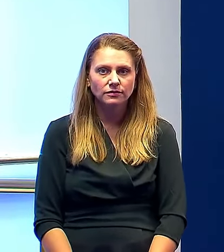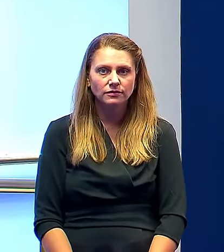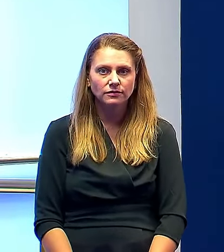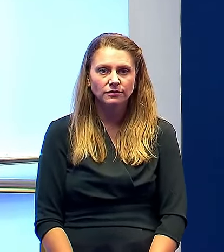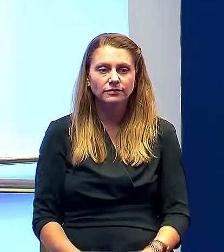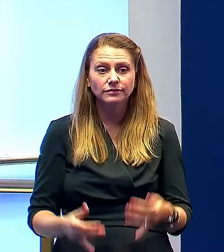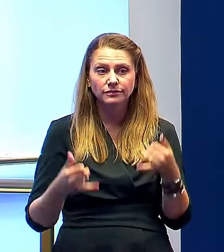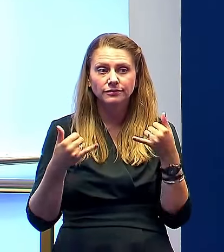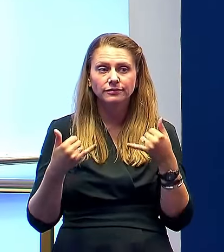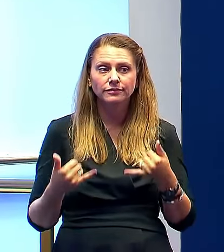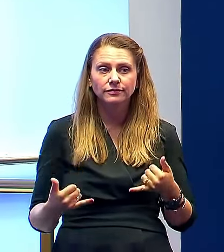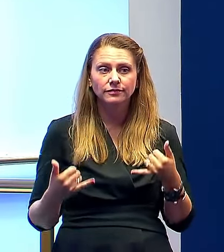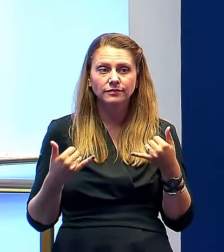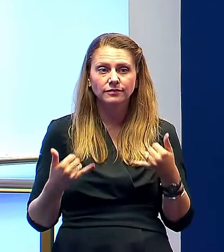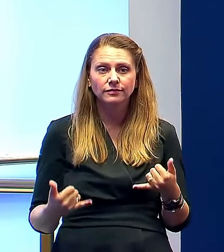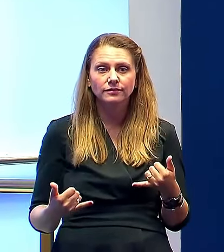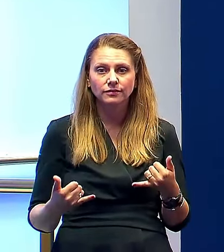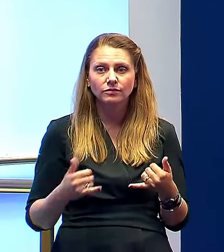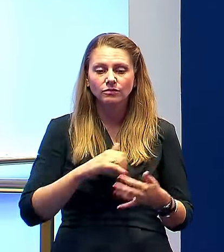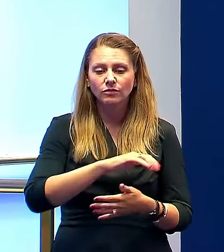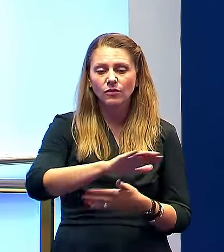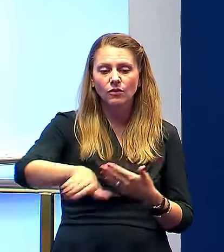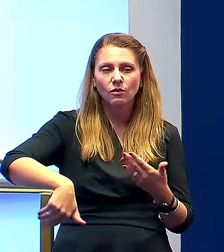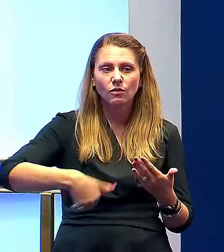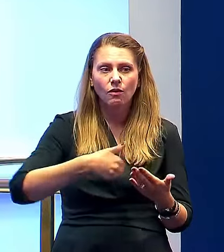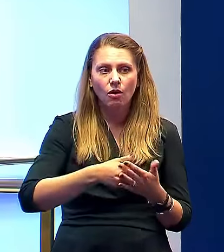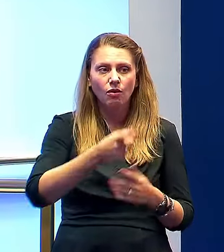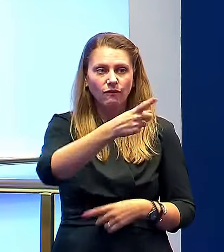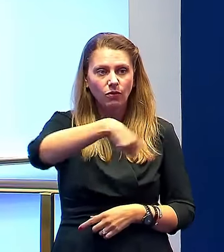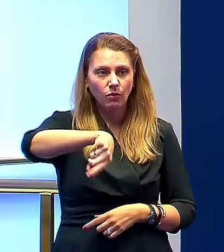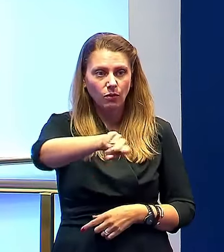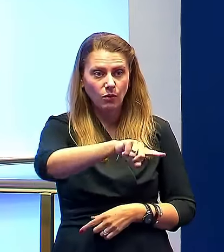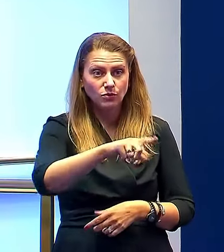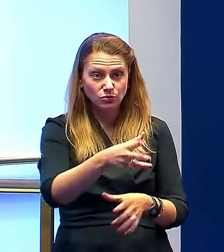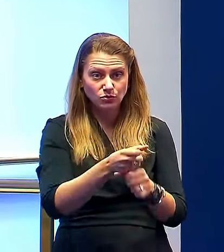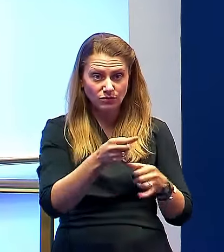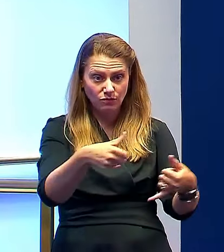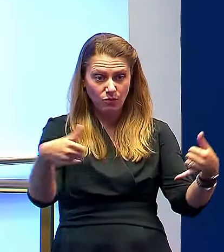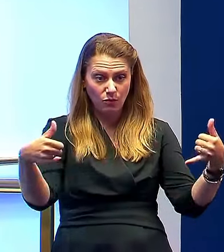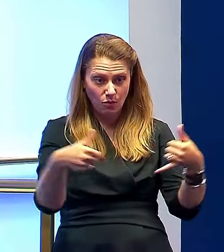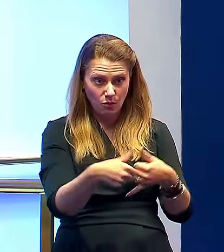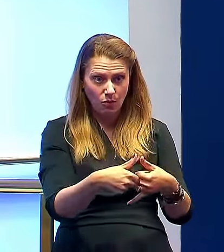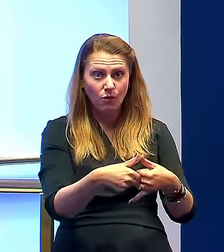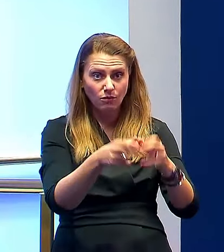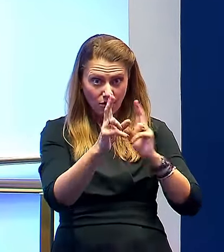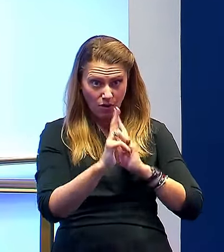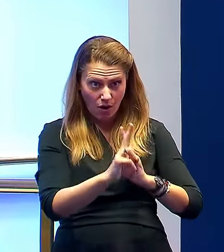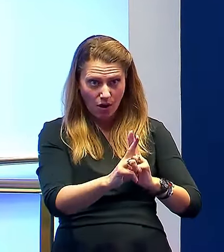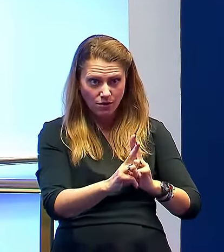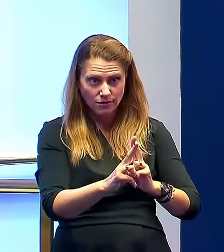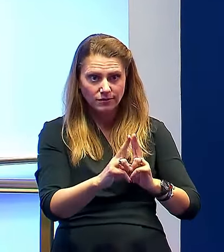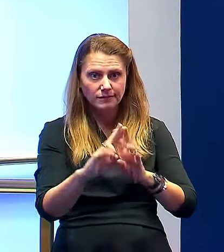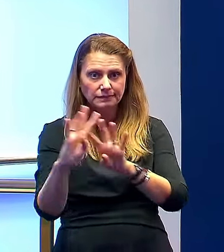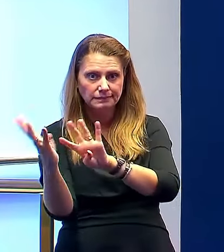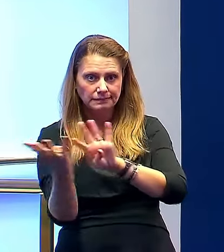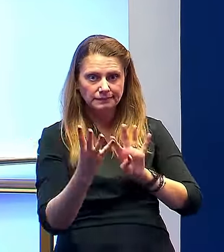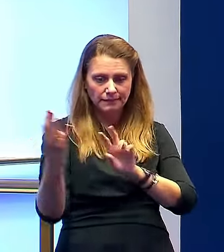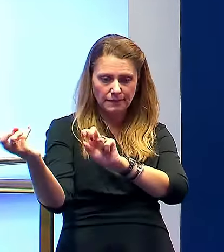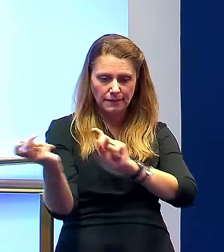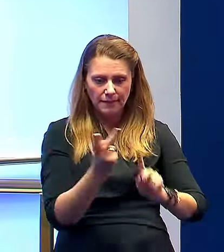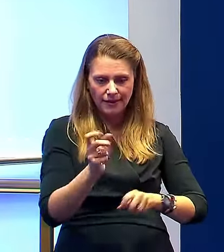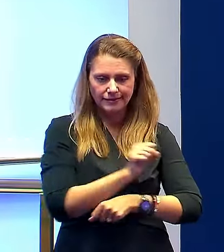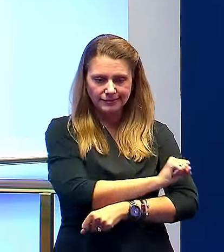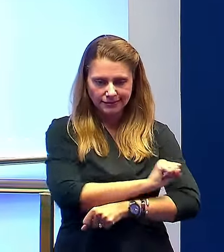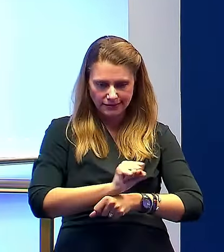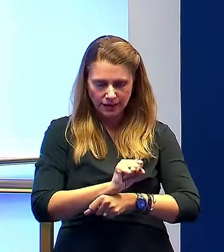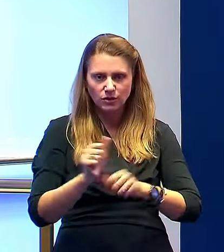Now, at this time, we would like all of the honorees to return to the front of the stage for a group photo with the Honorable